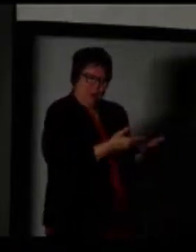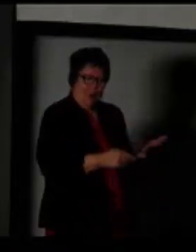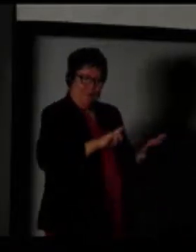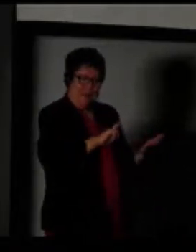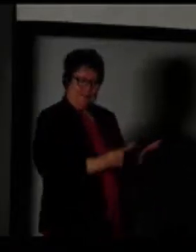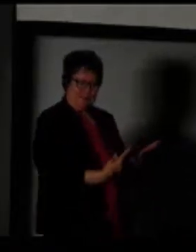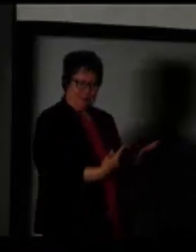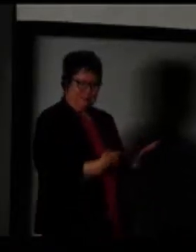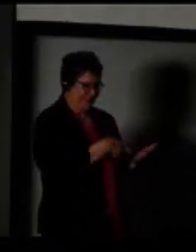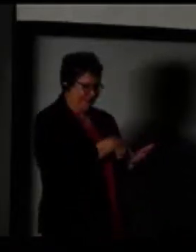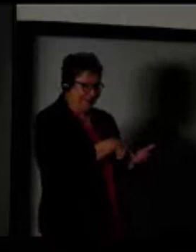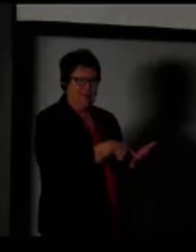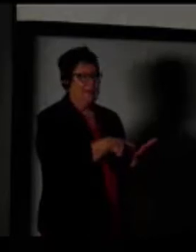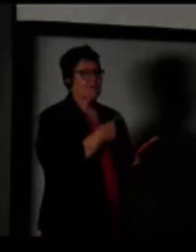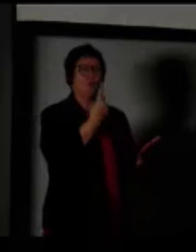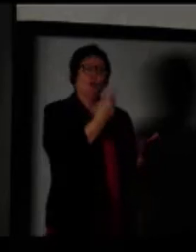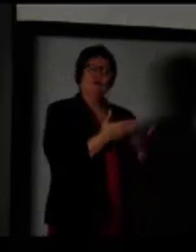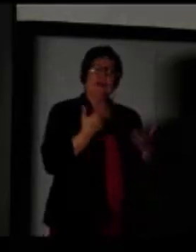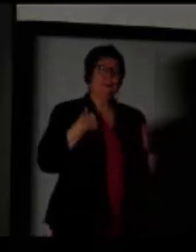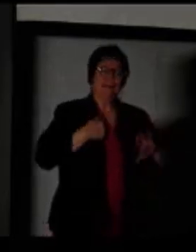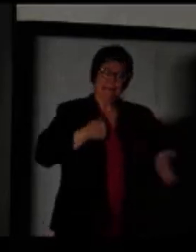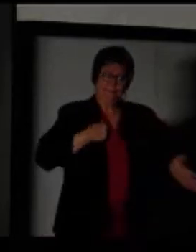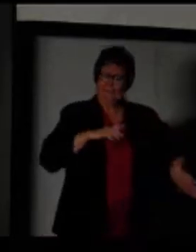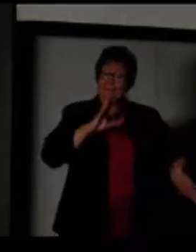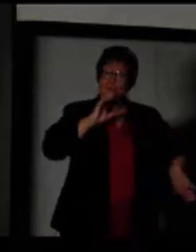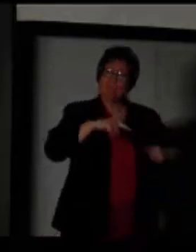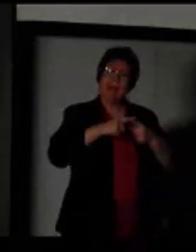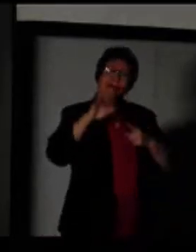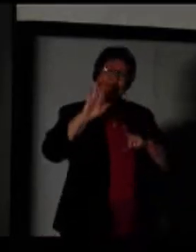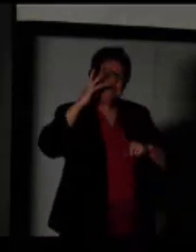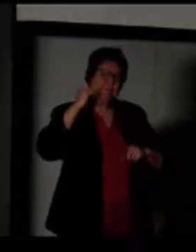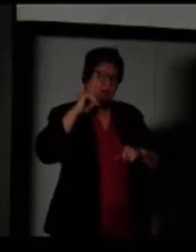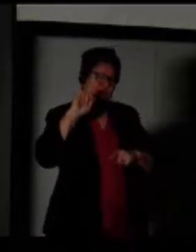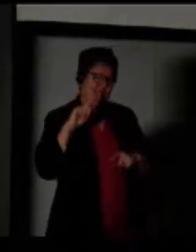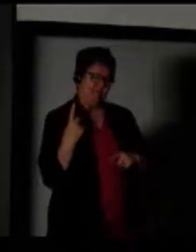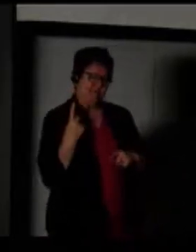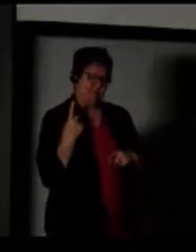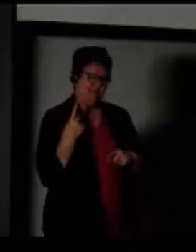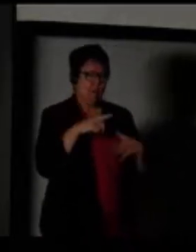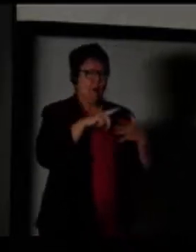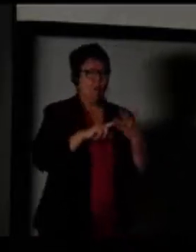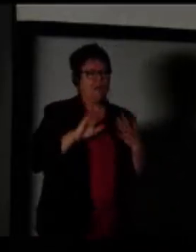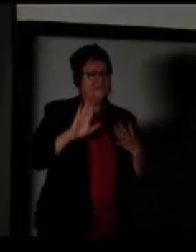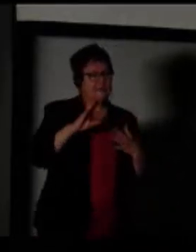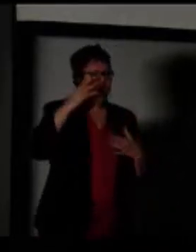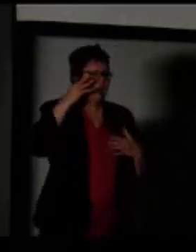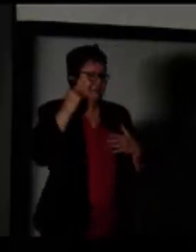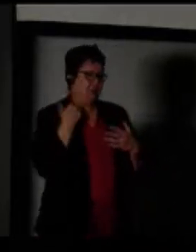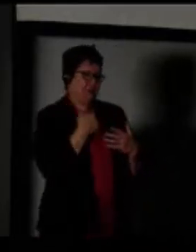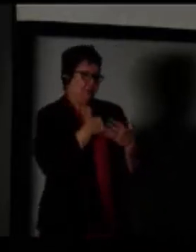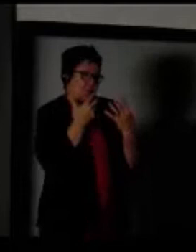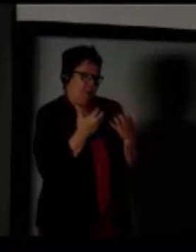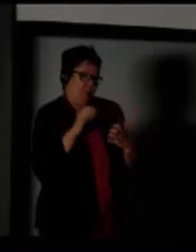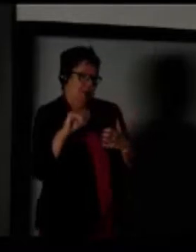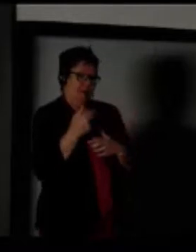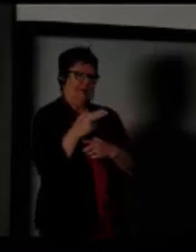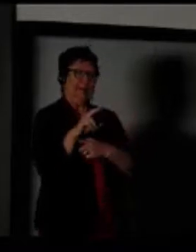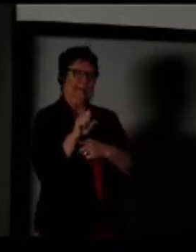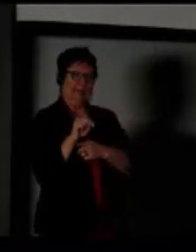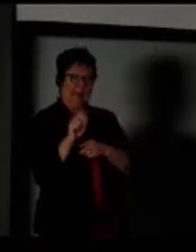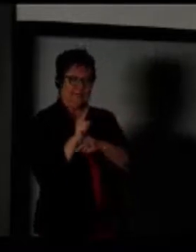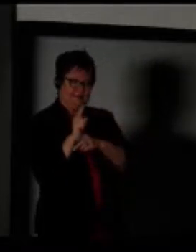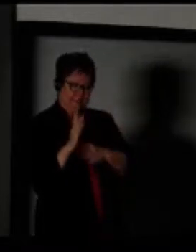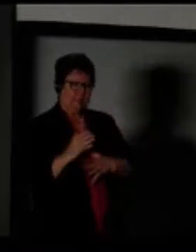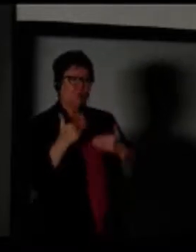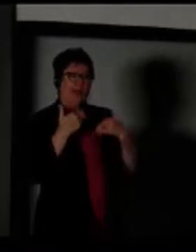so one of the things that we've talked about is we start with the experience first. What is the experience that we want that guest to have when they